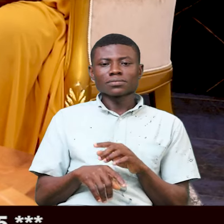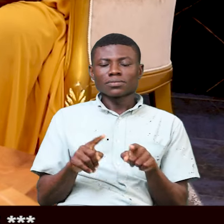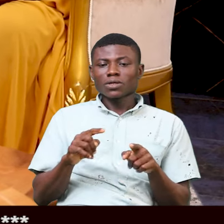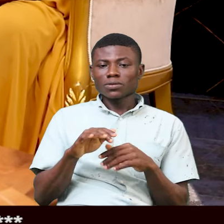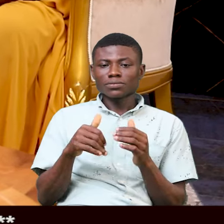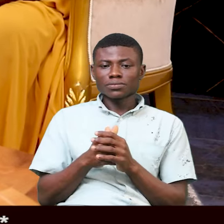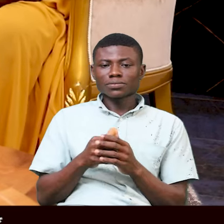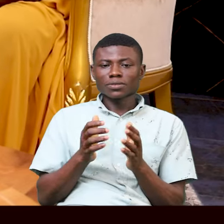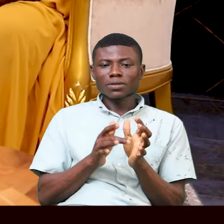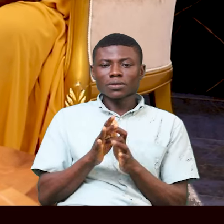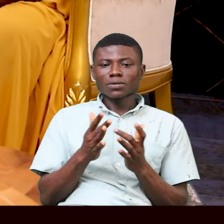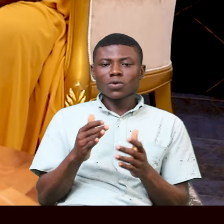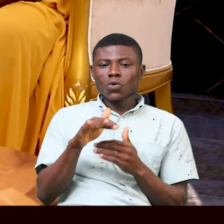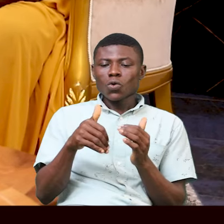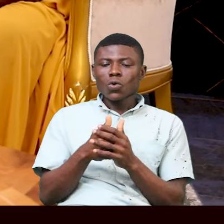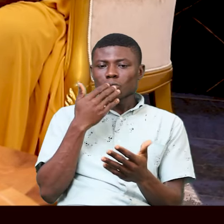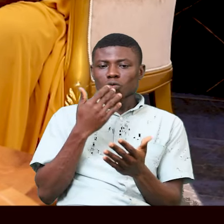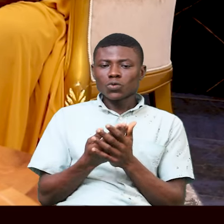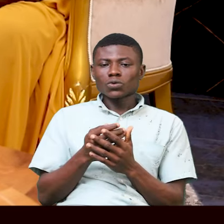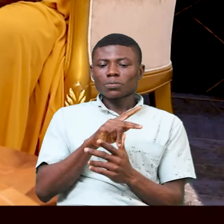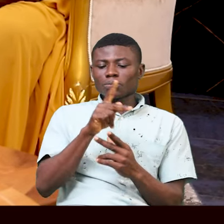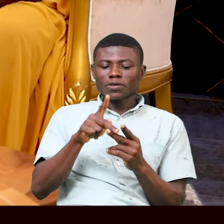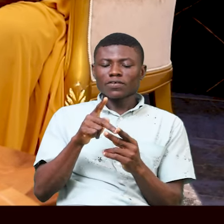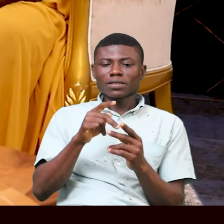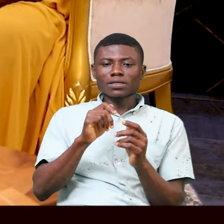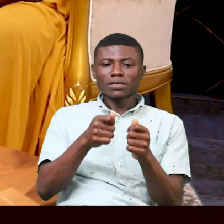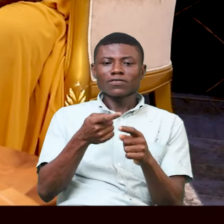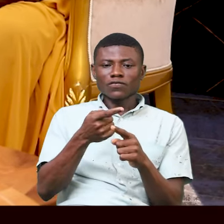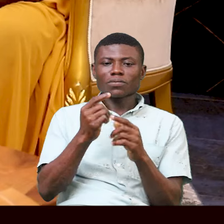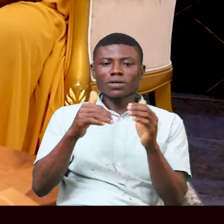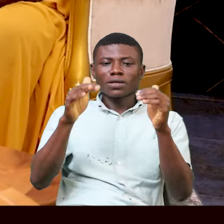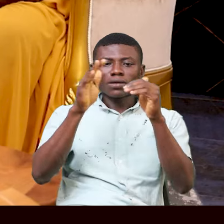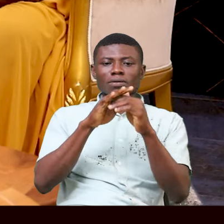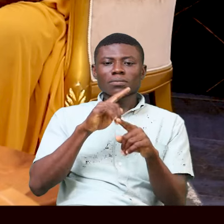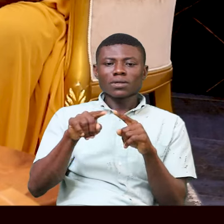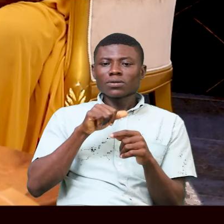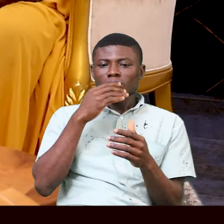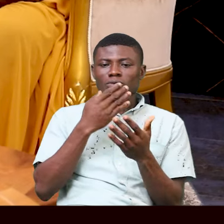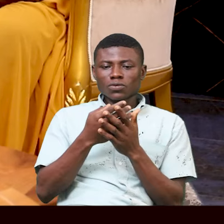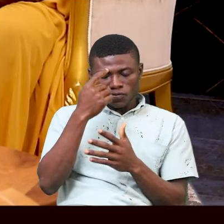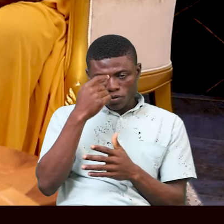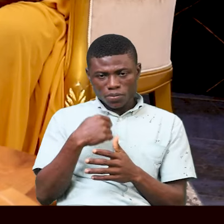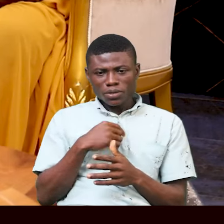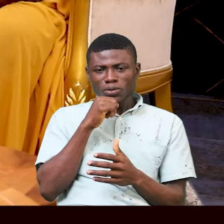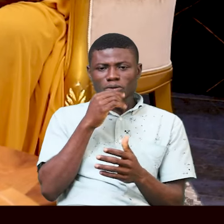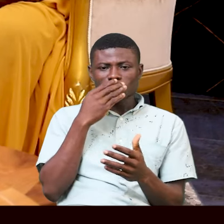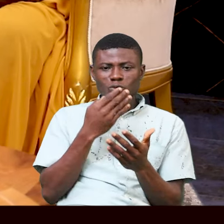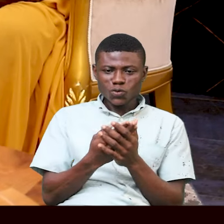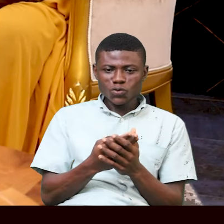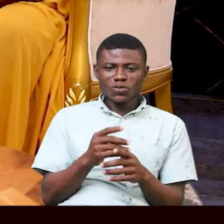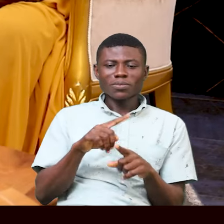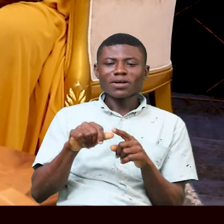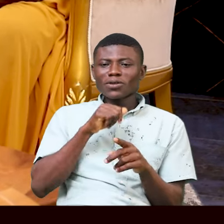Because Bible say all good and perfect gifts come from heaven. Na we enya nda be enya good. Enya perfect.